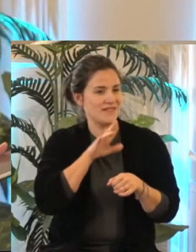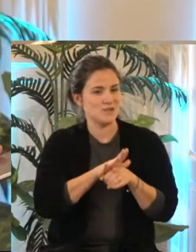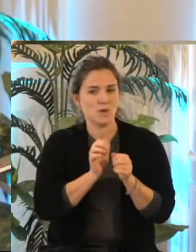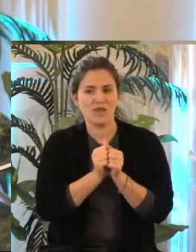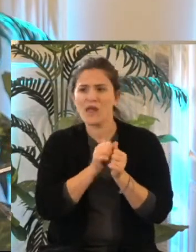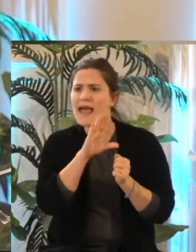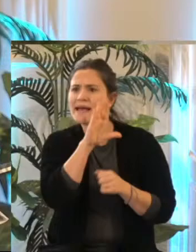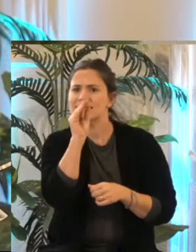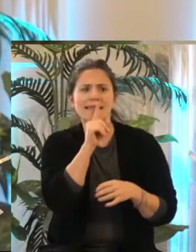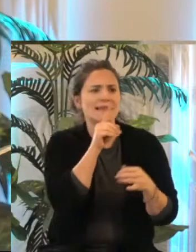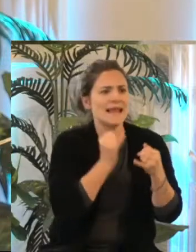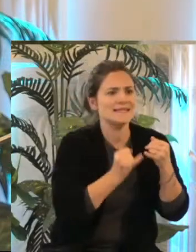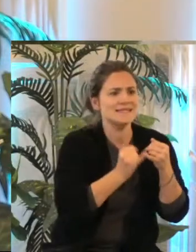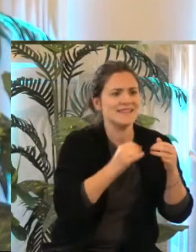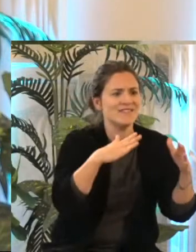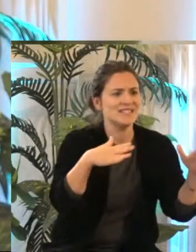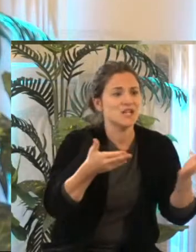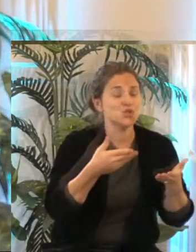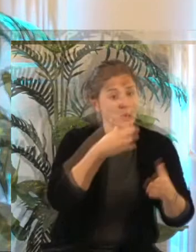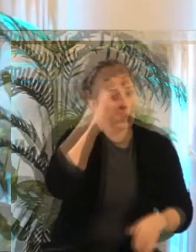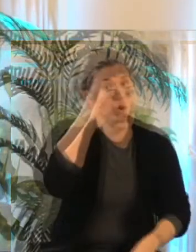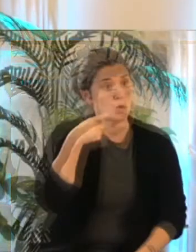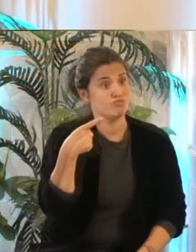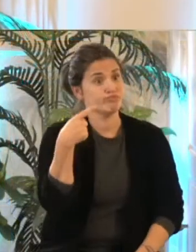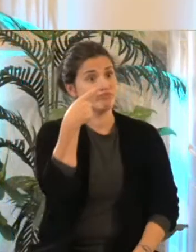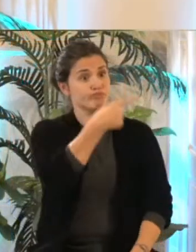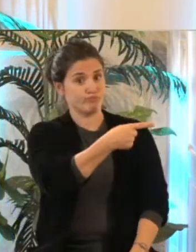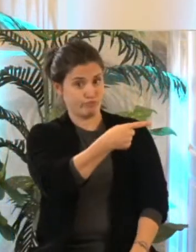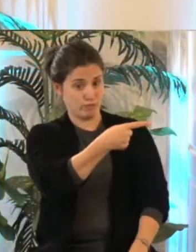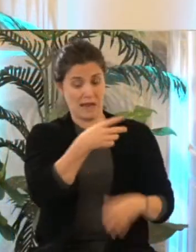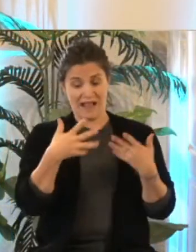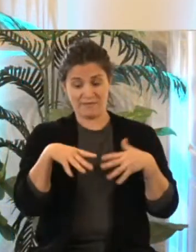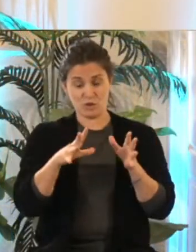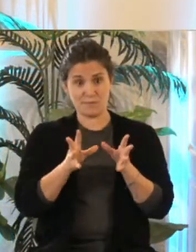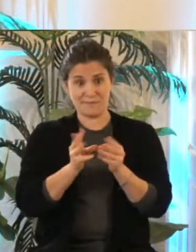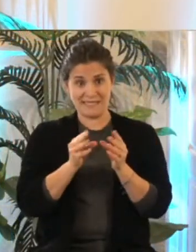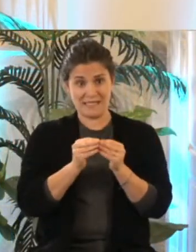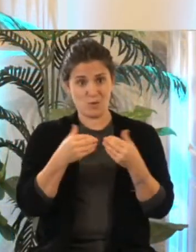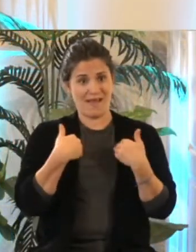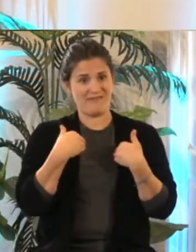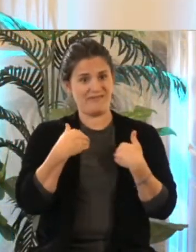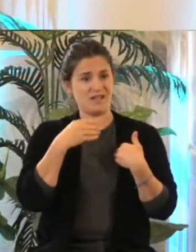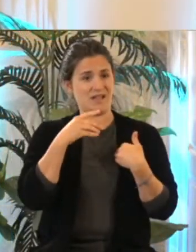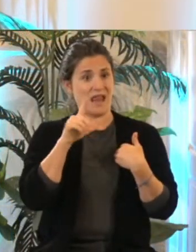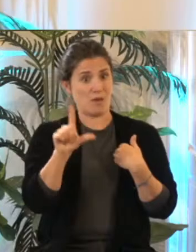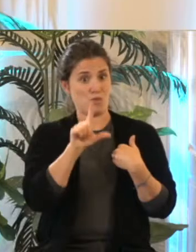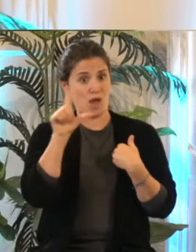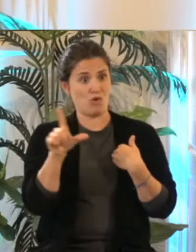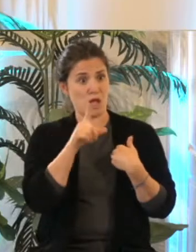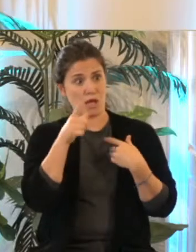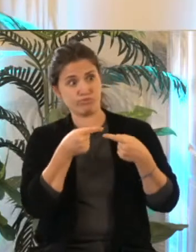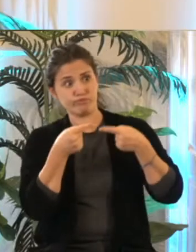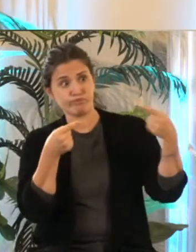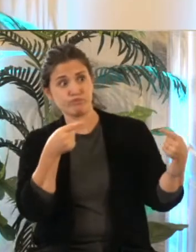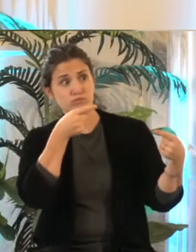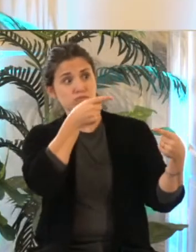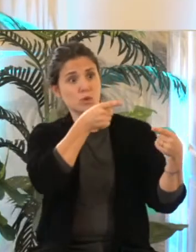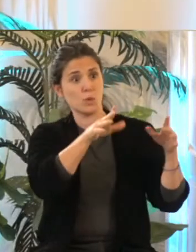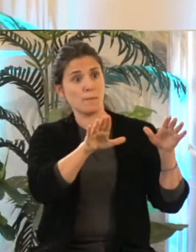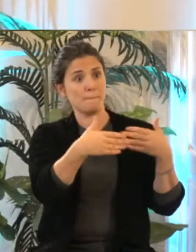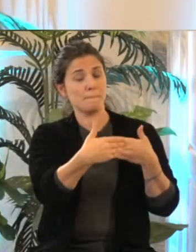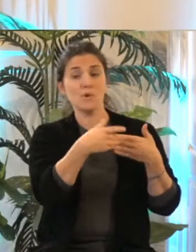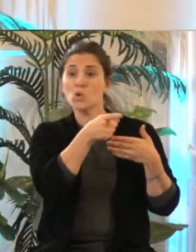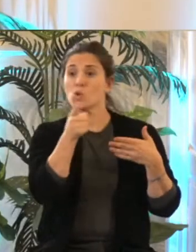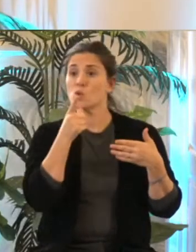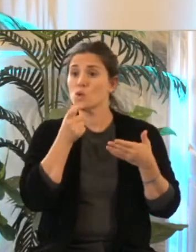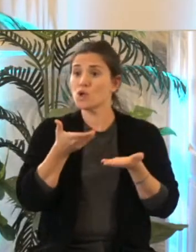just want to do another invitation. The Sonnen Library is just out these doors across the foyer. So if you're new or newish, we invite you to come over